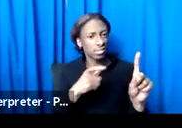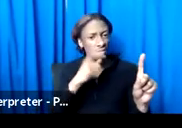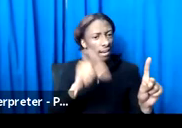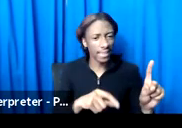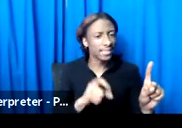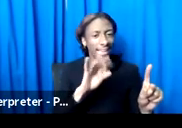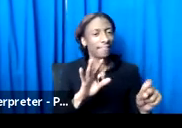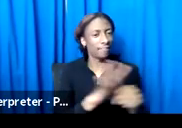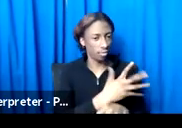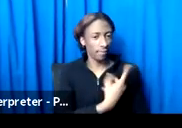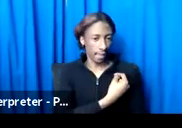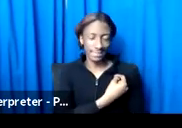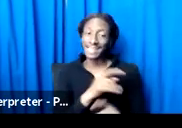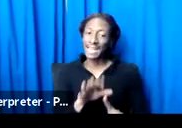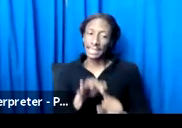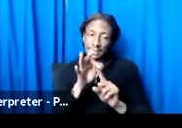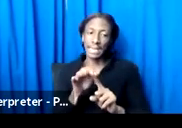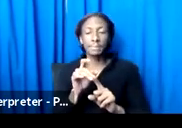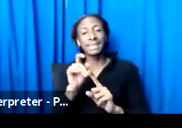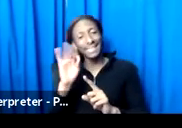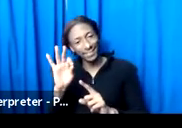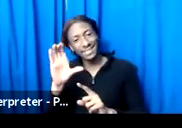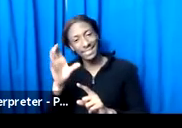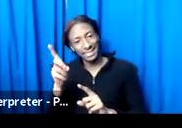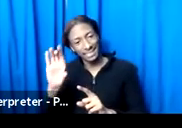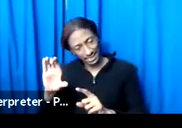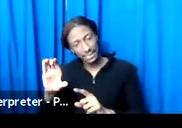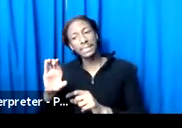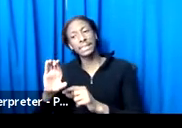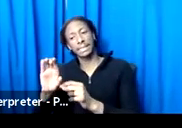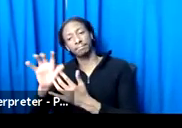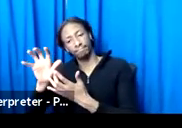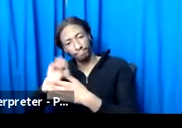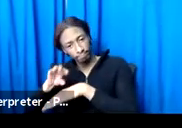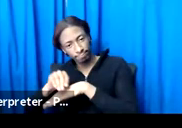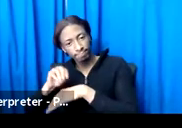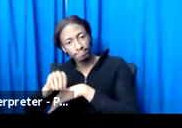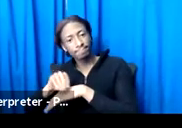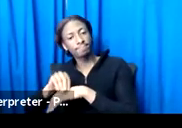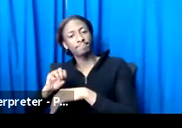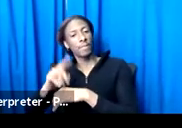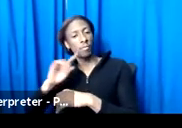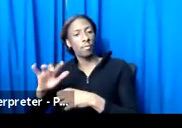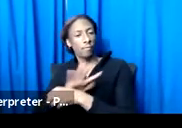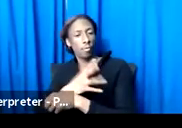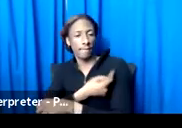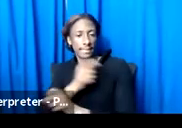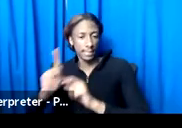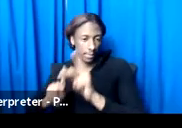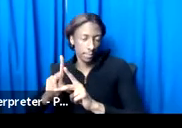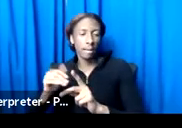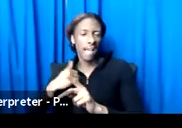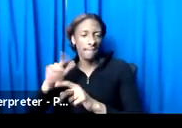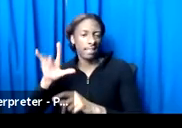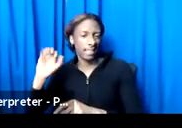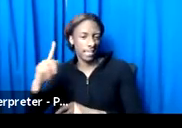fully vaccinated, except as indicated in CDC's interim public health recommendations for fully vaccinated people. There is a link